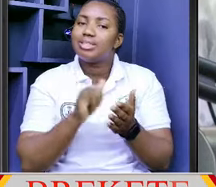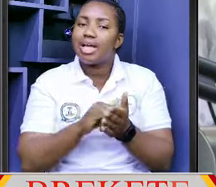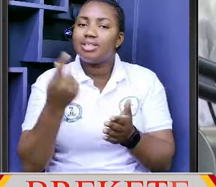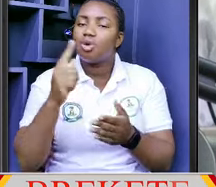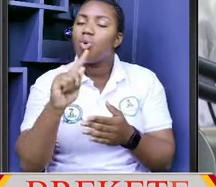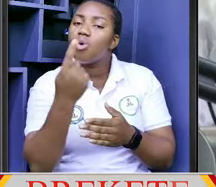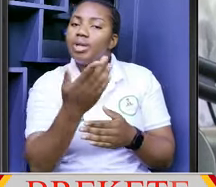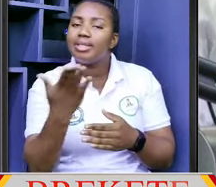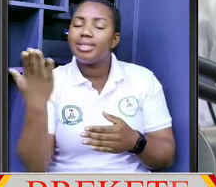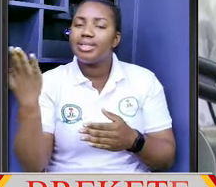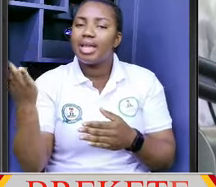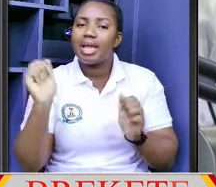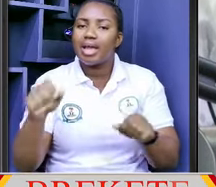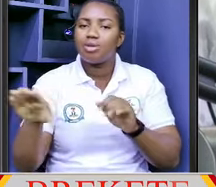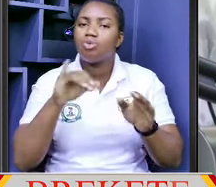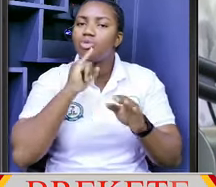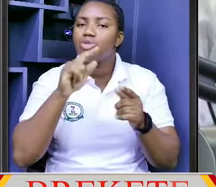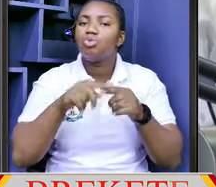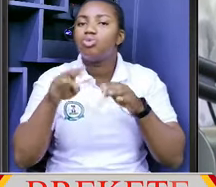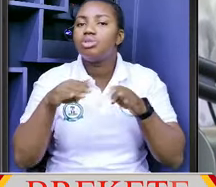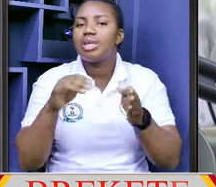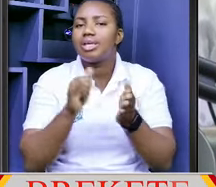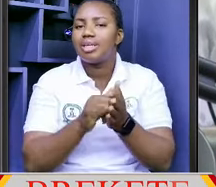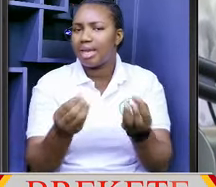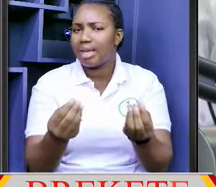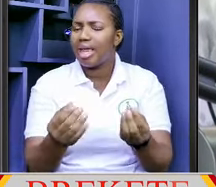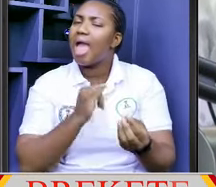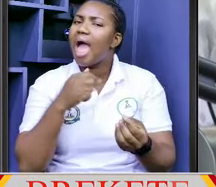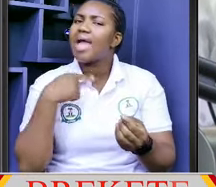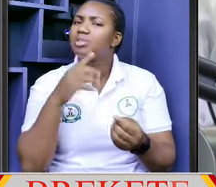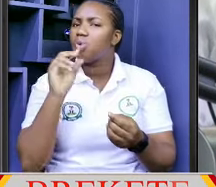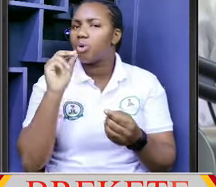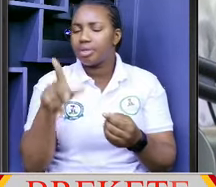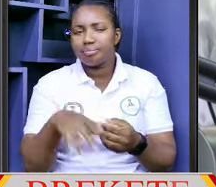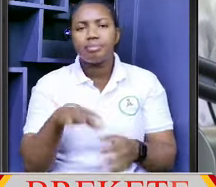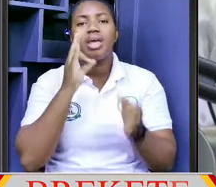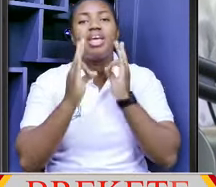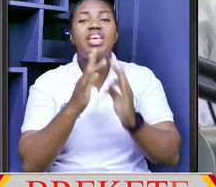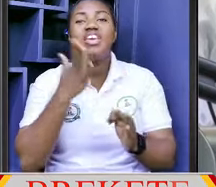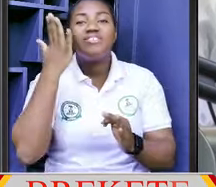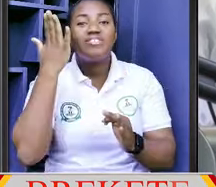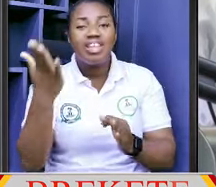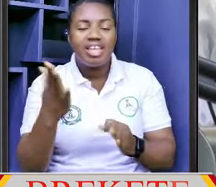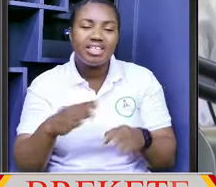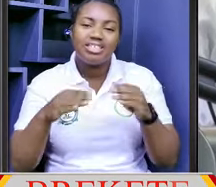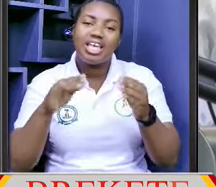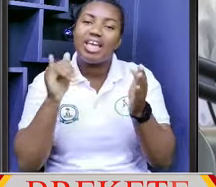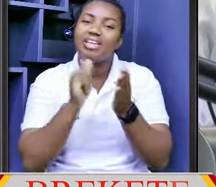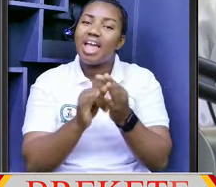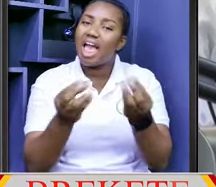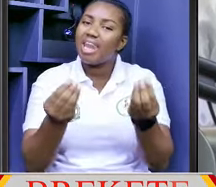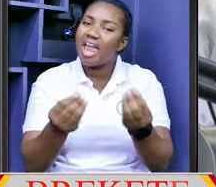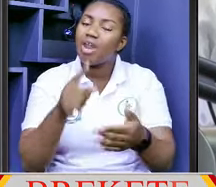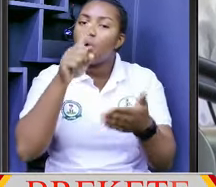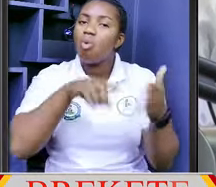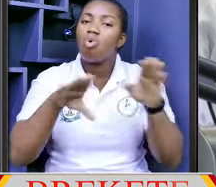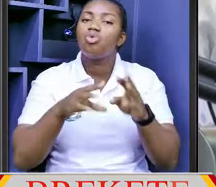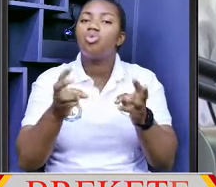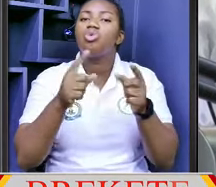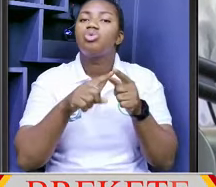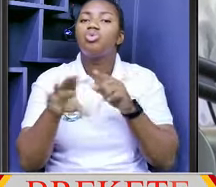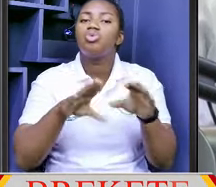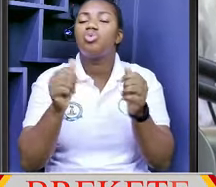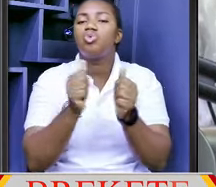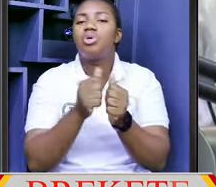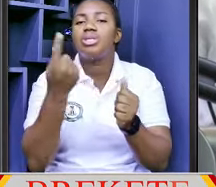land is to sell that land. I said, okay, if they sell that land, what do you intend to do with the proceeds of that